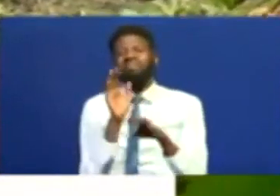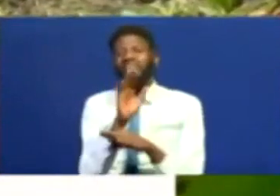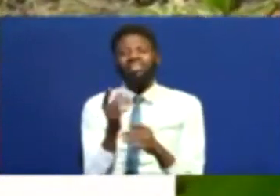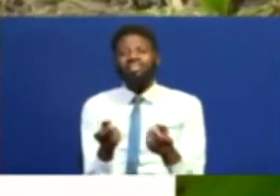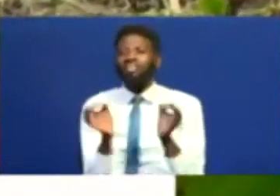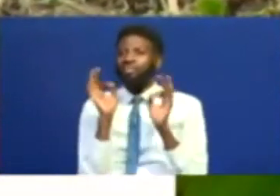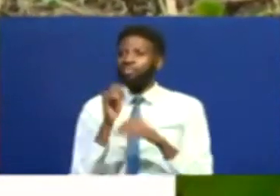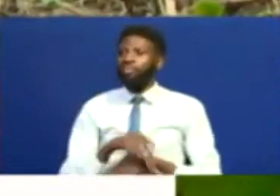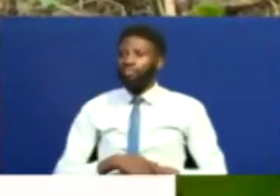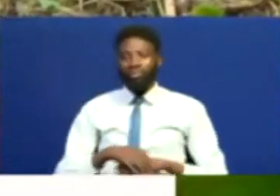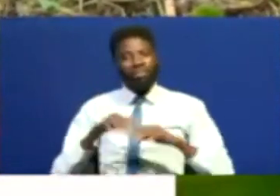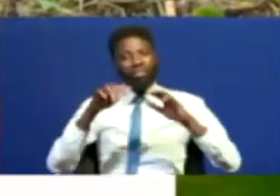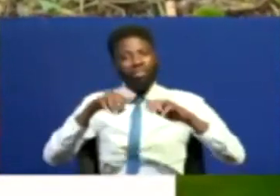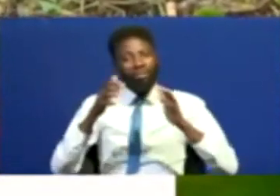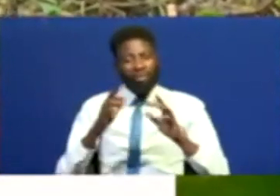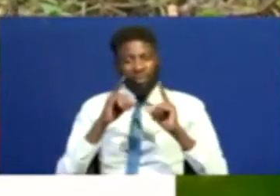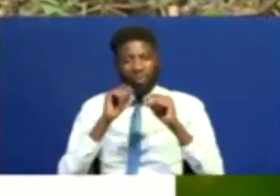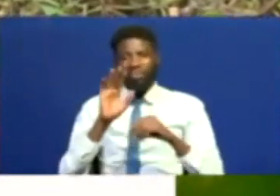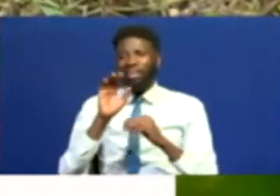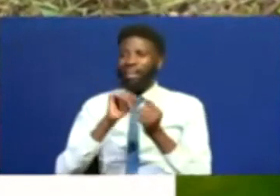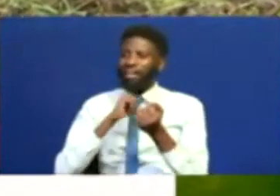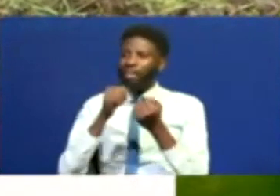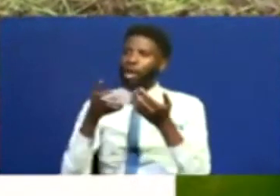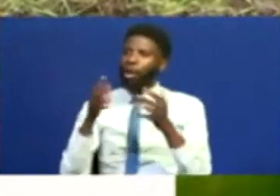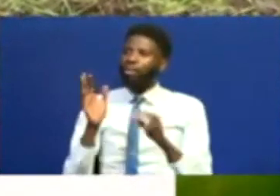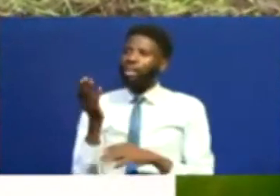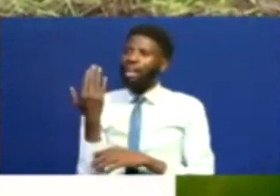The farmers say a substantial amount of their produce was lost